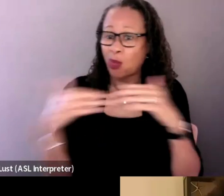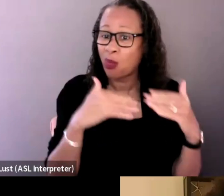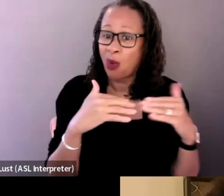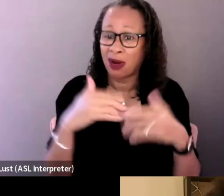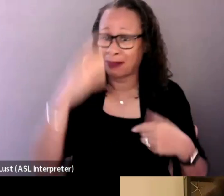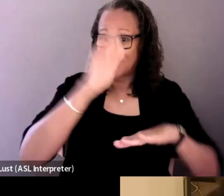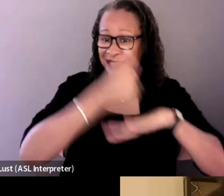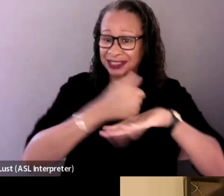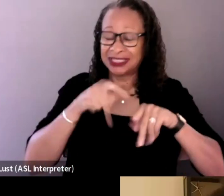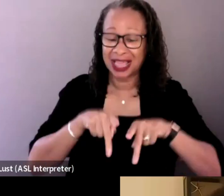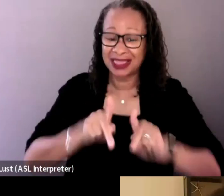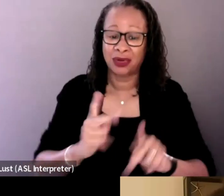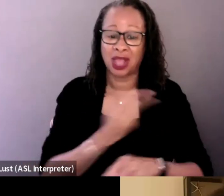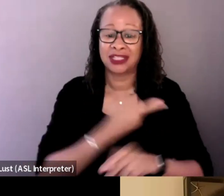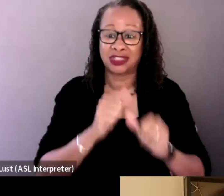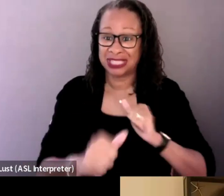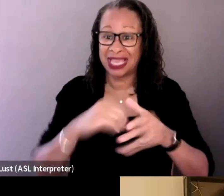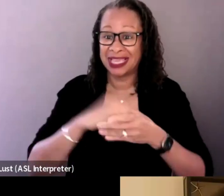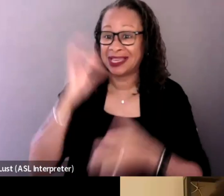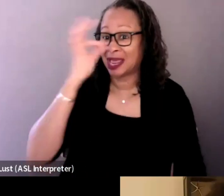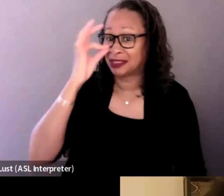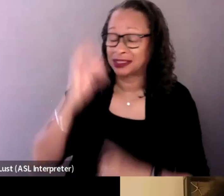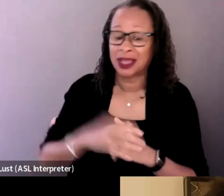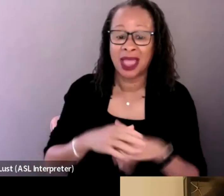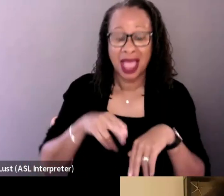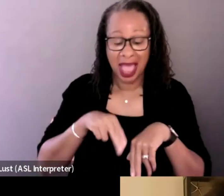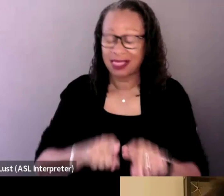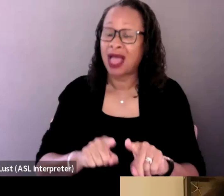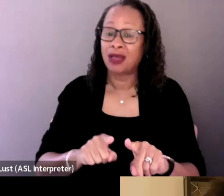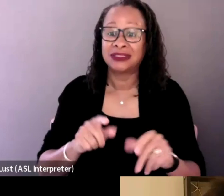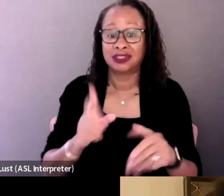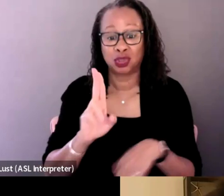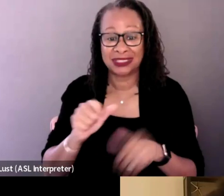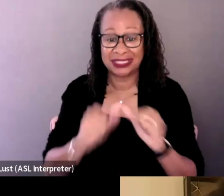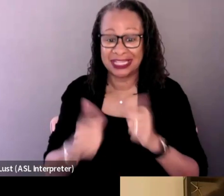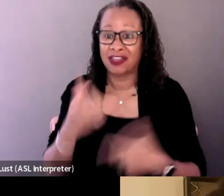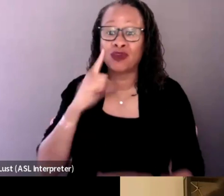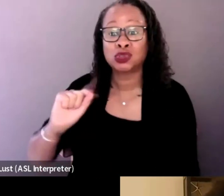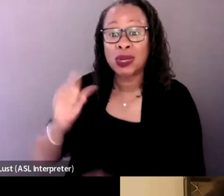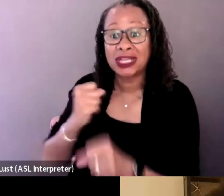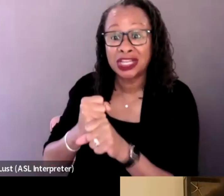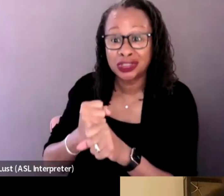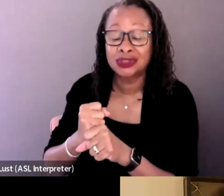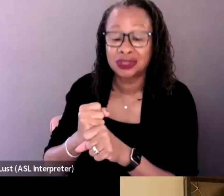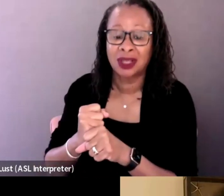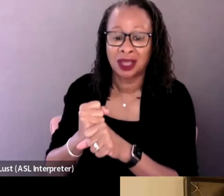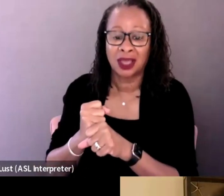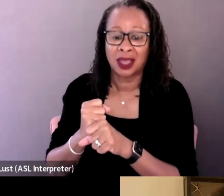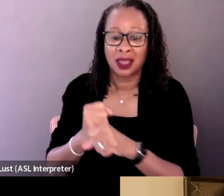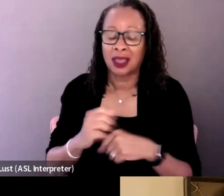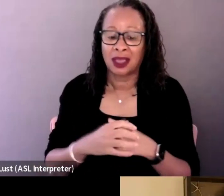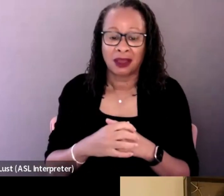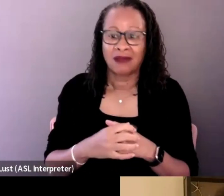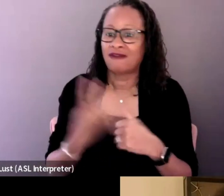that allowed us to stay in Afghanistan, that allowed the US to stay in Afghanistan for that long, 20 years of war, 4 different